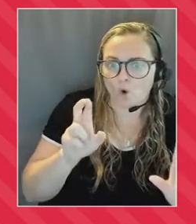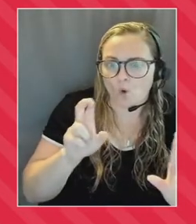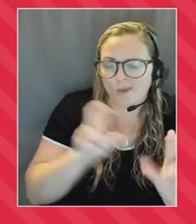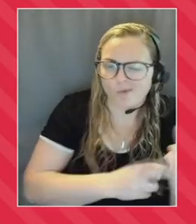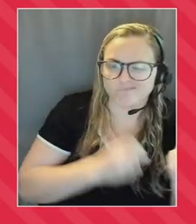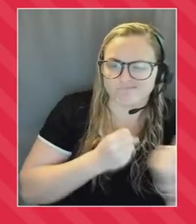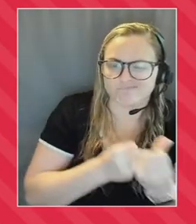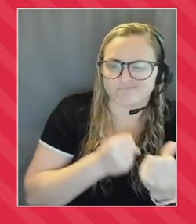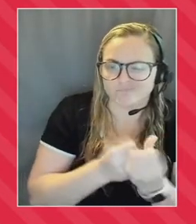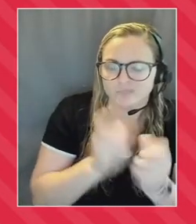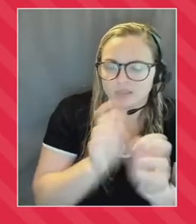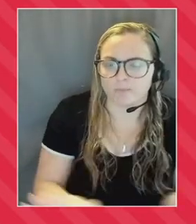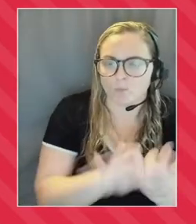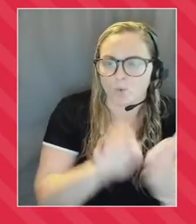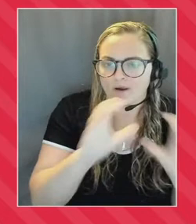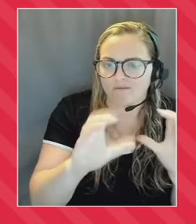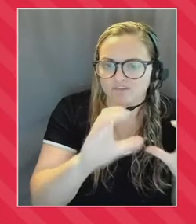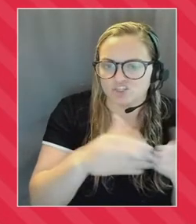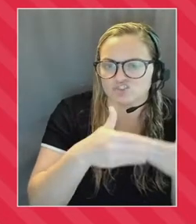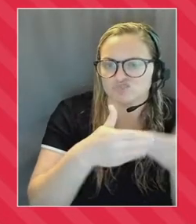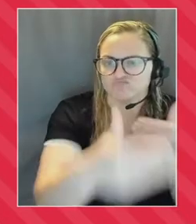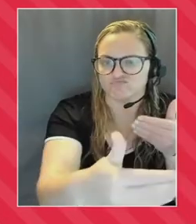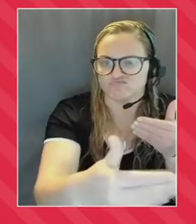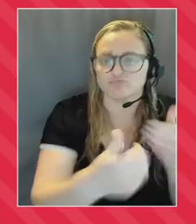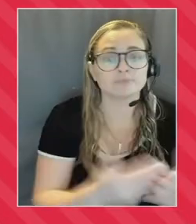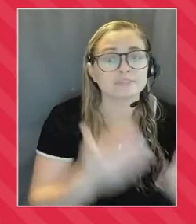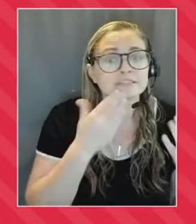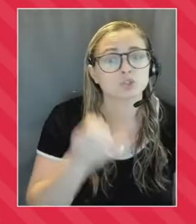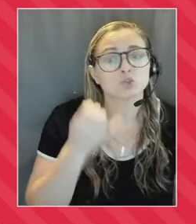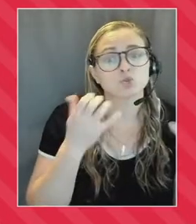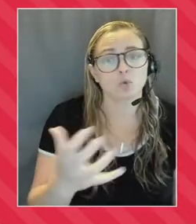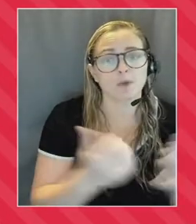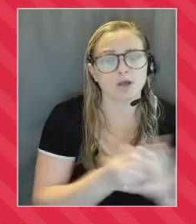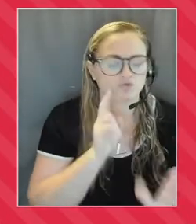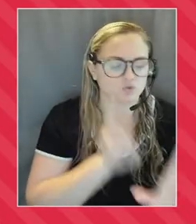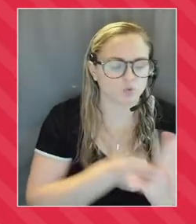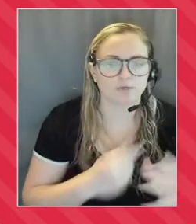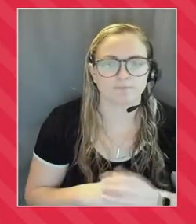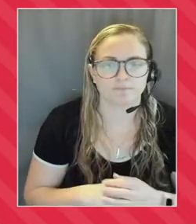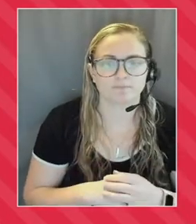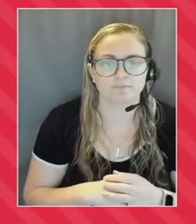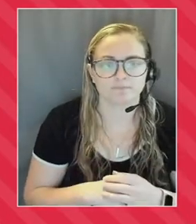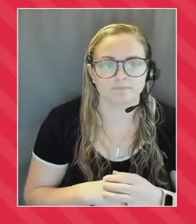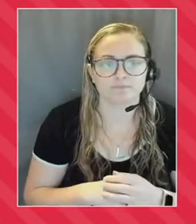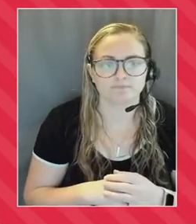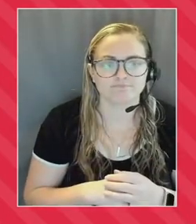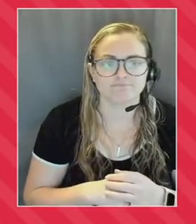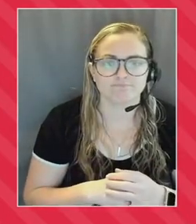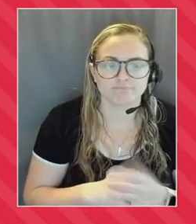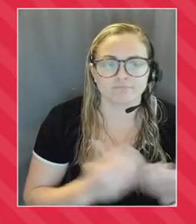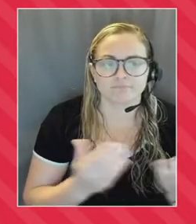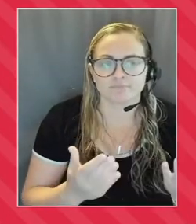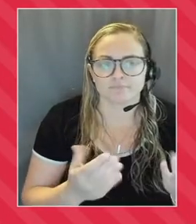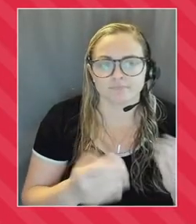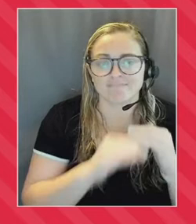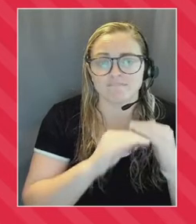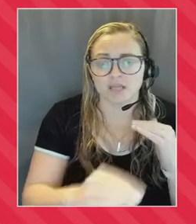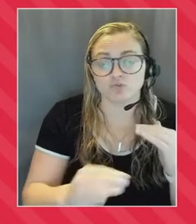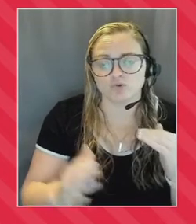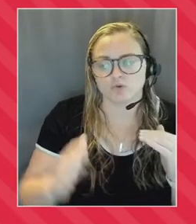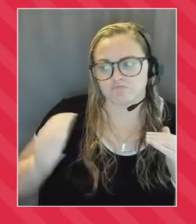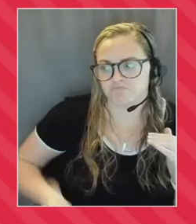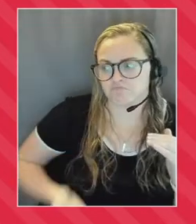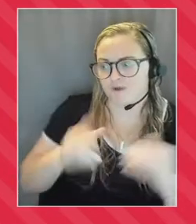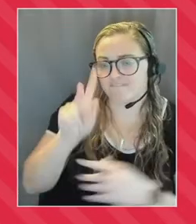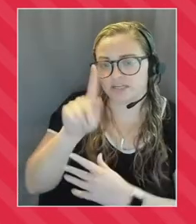important conversation ahead. Thank you so much for joining. And now please meet our Vice President